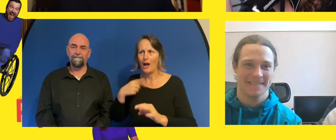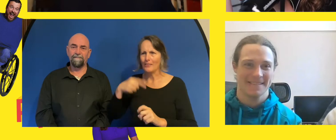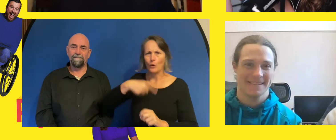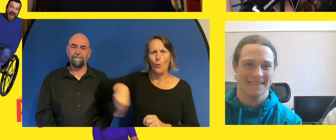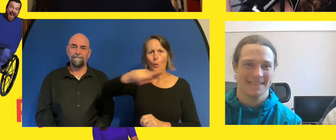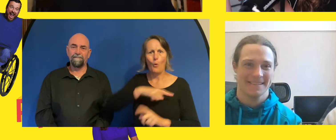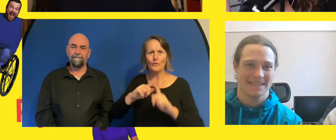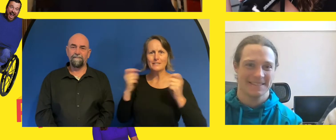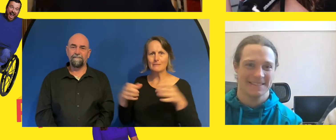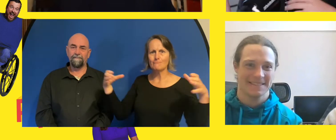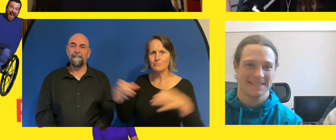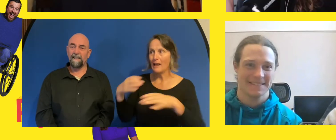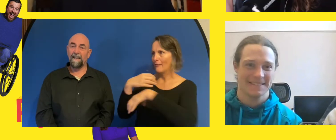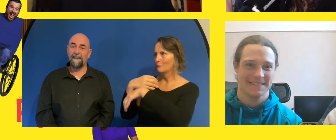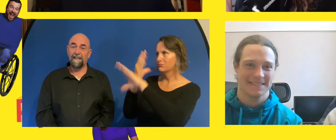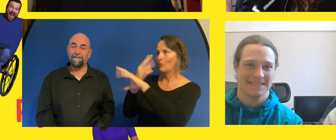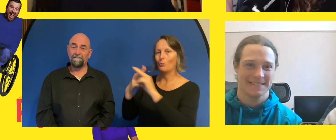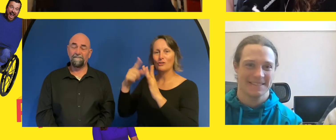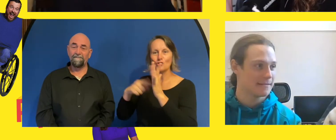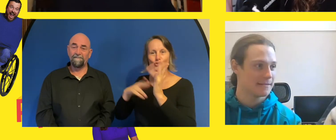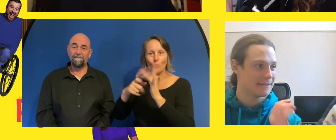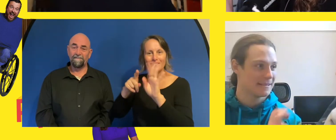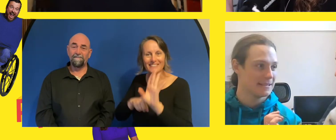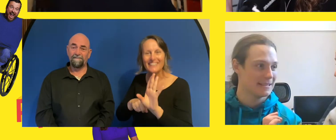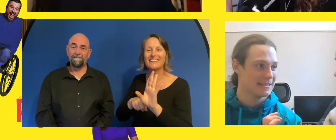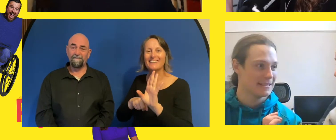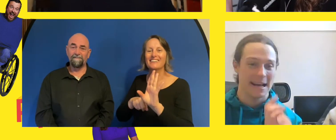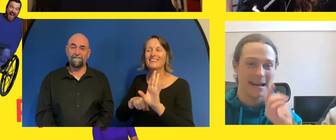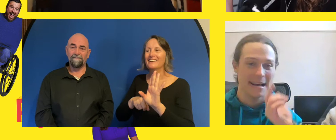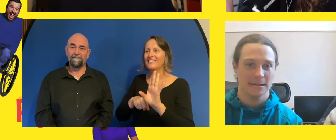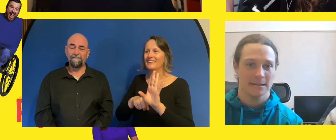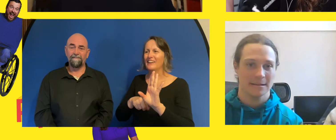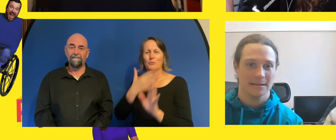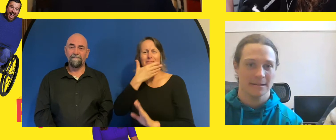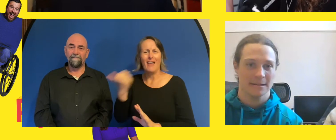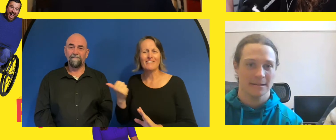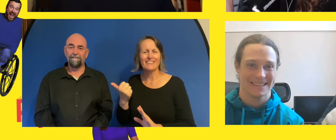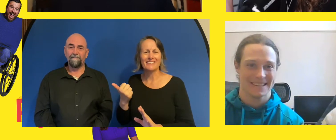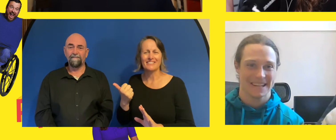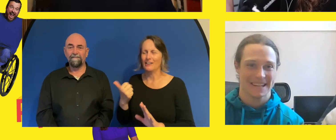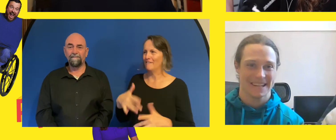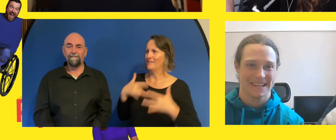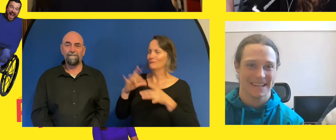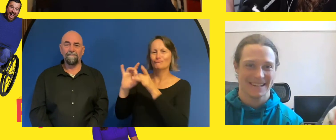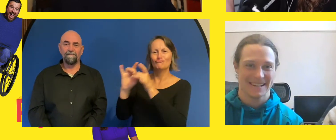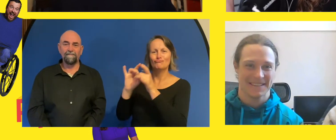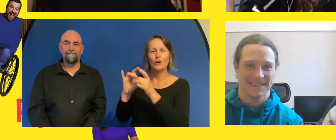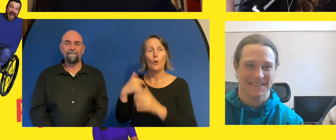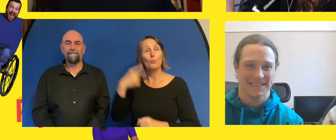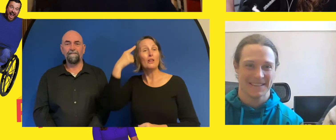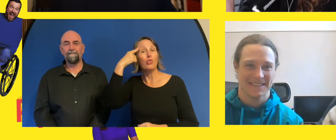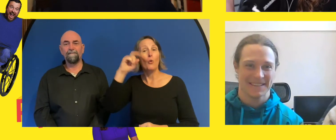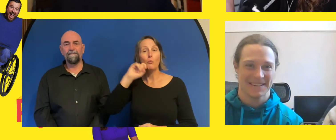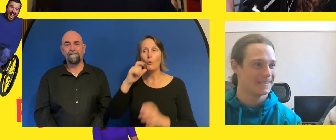did 10 quick questions. And I think all of us got in there. And Ben was online from Janjikau. We were all in Yanqing in the village. And